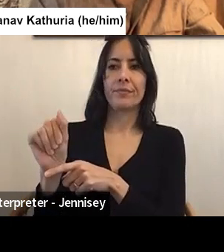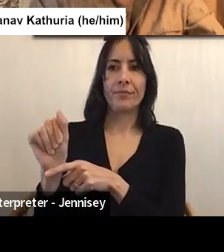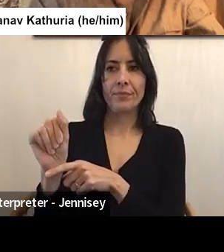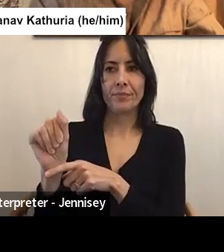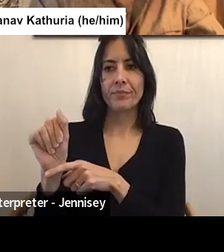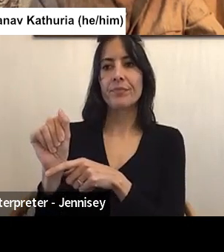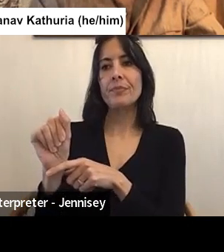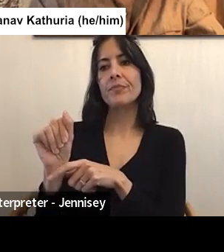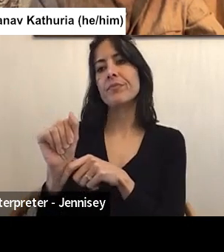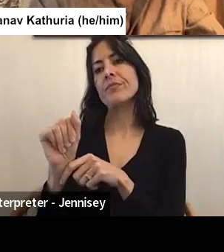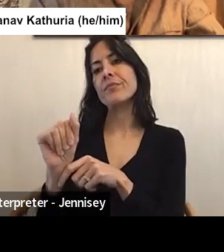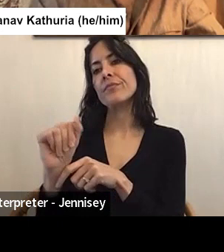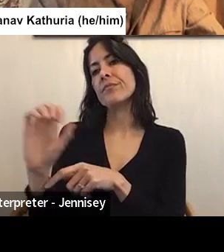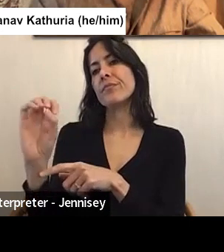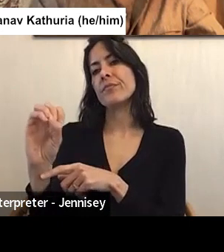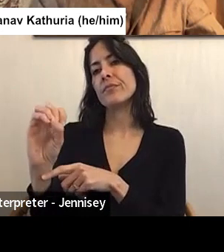Onaiwu,